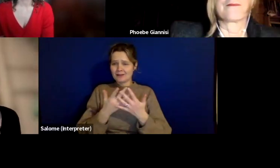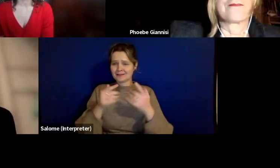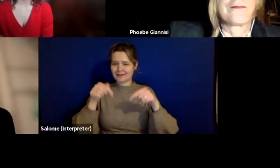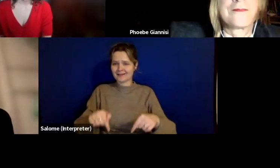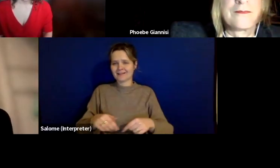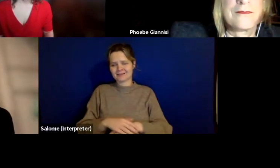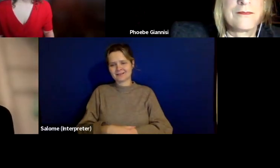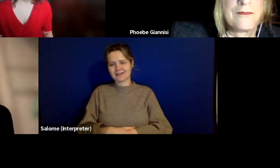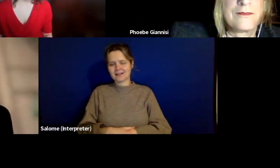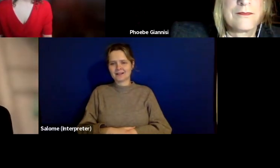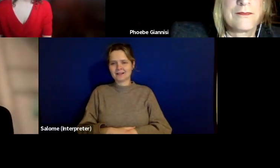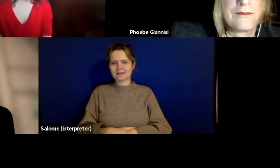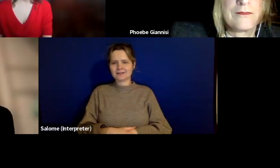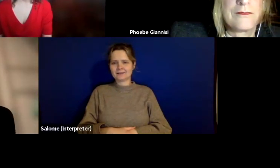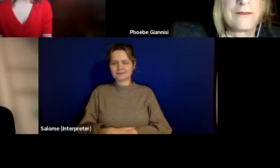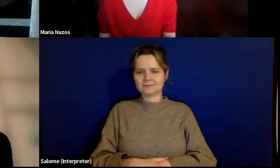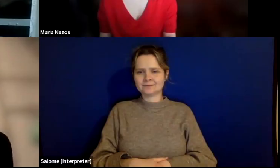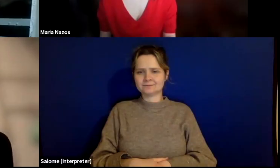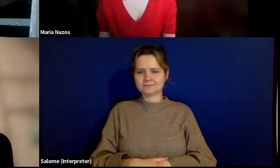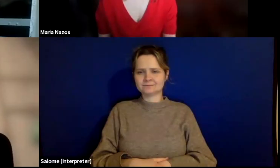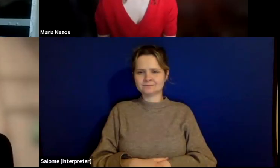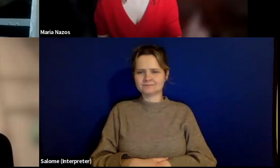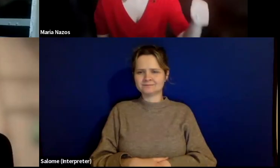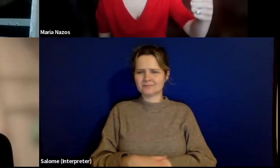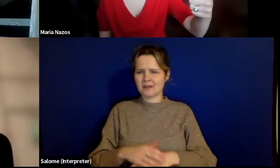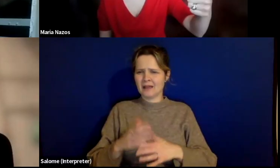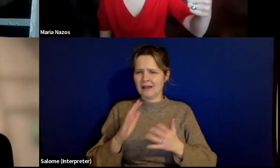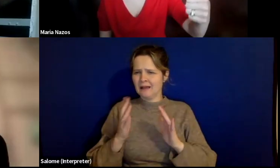you. I guess you can all hear me well.